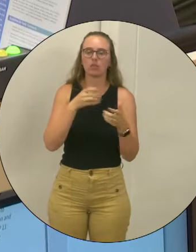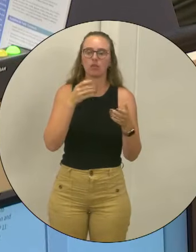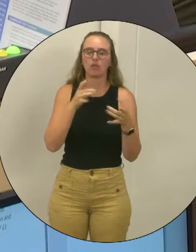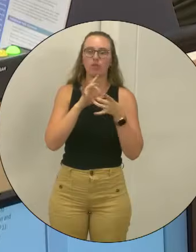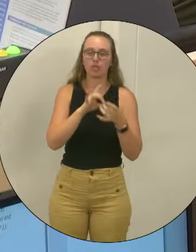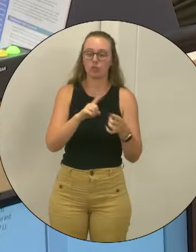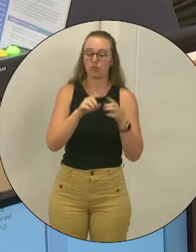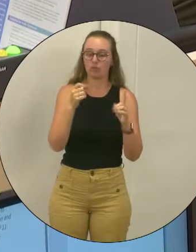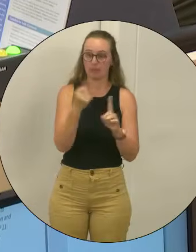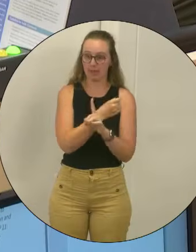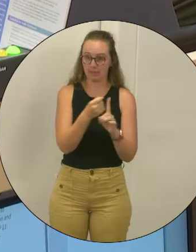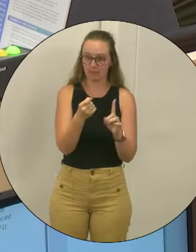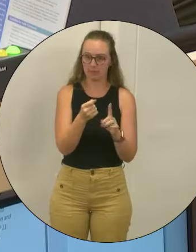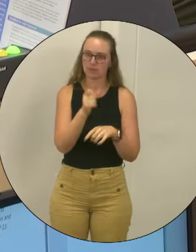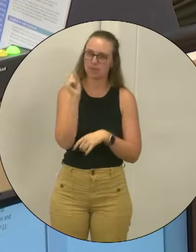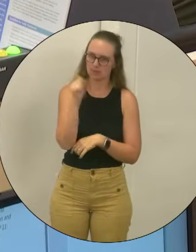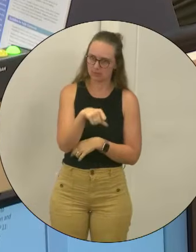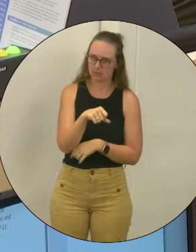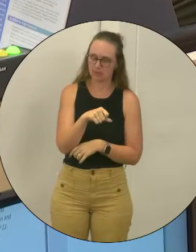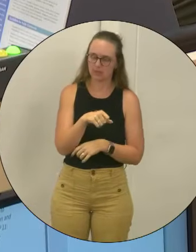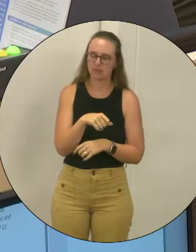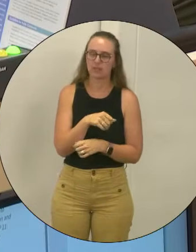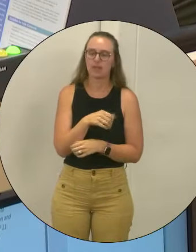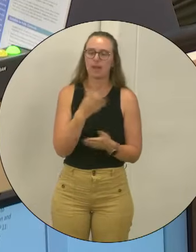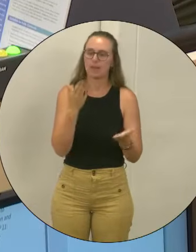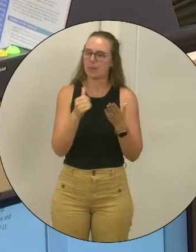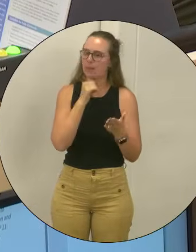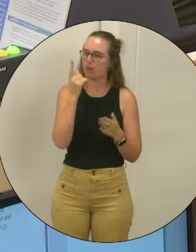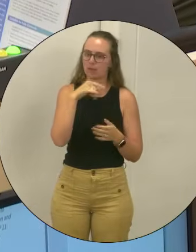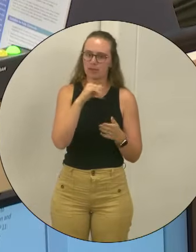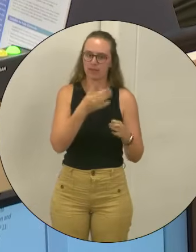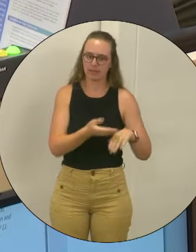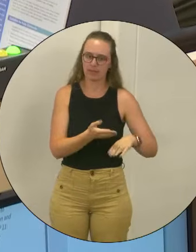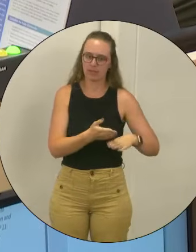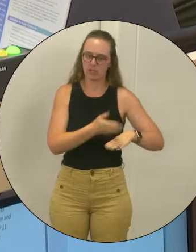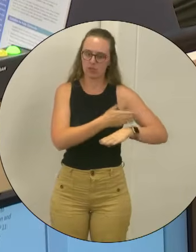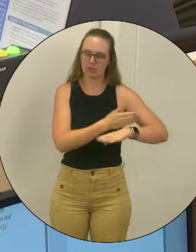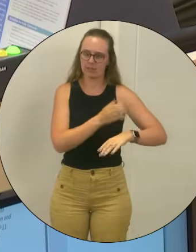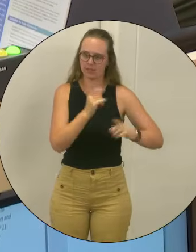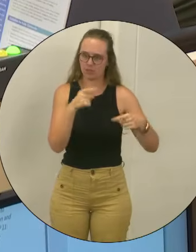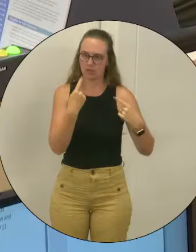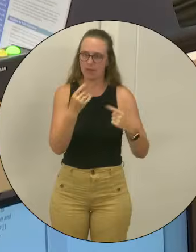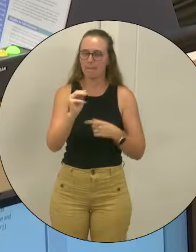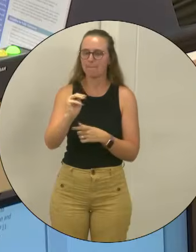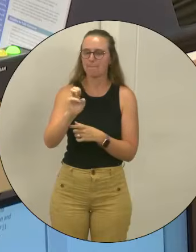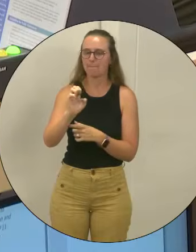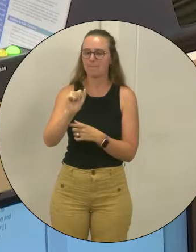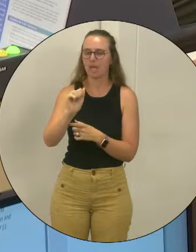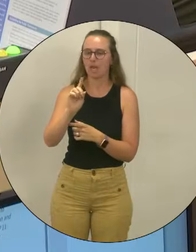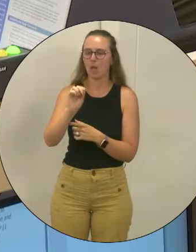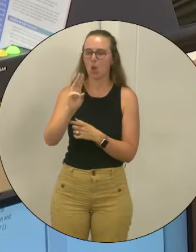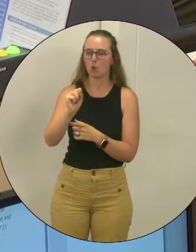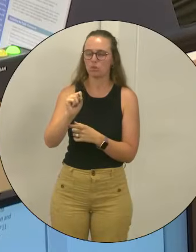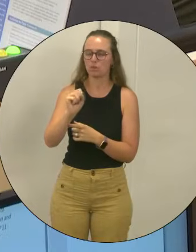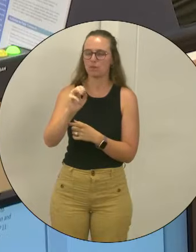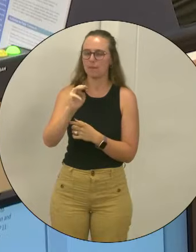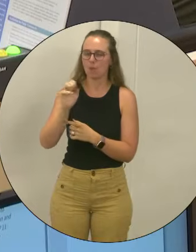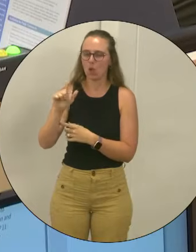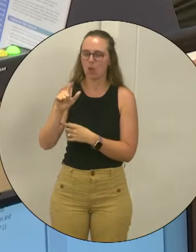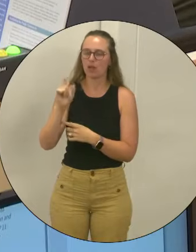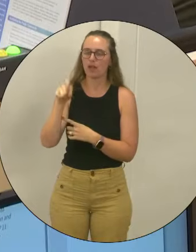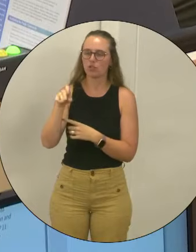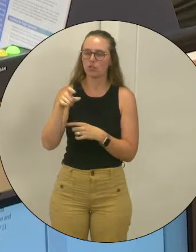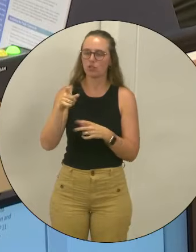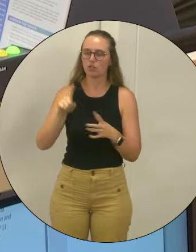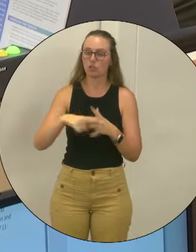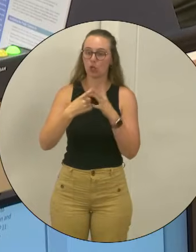violence, sure, it may not look like there's an increase. This is insane. Meadows Mall, you all saw it, you watched the news. They had to enact